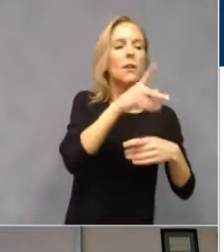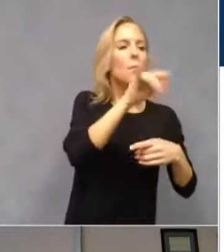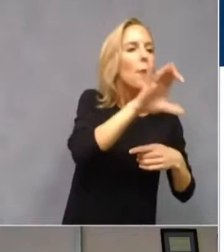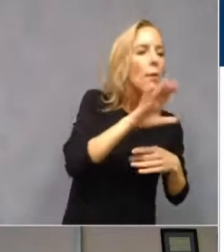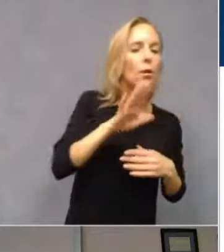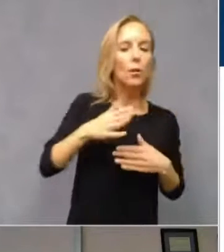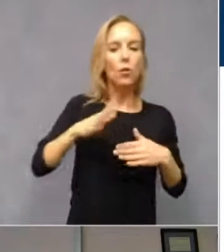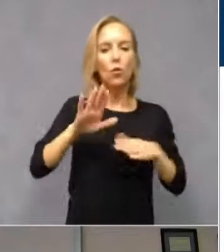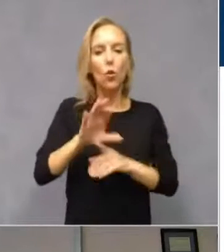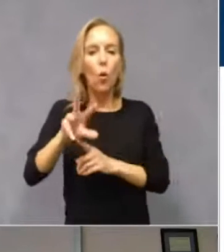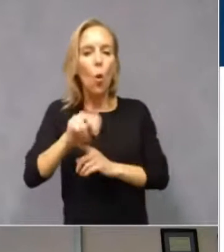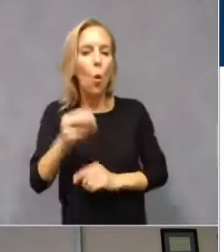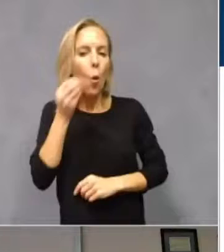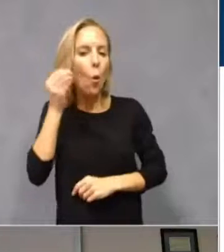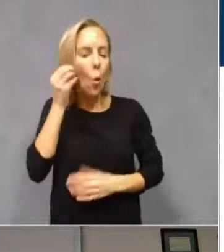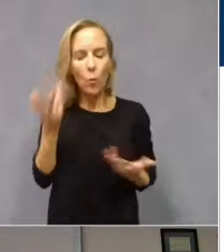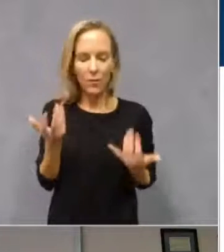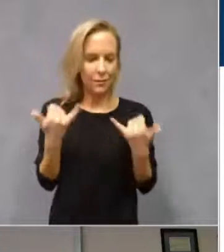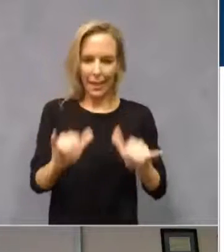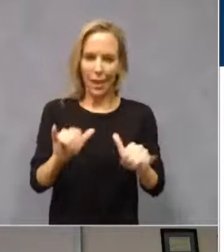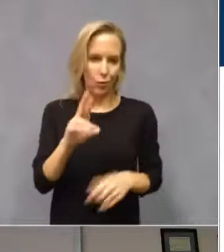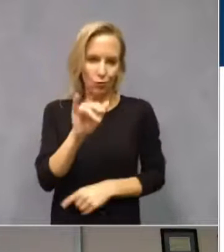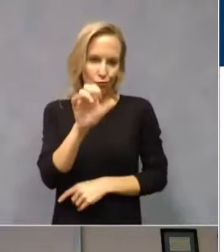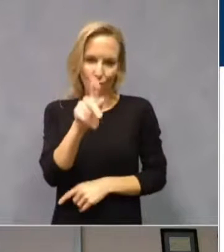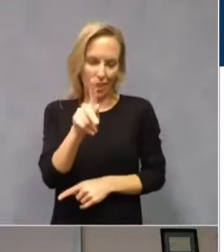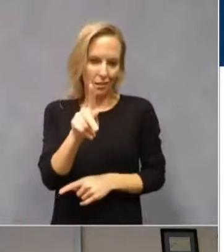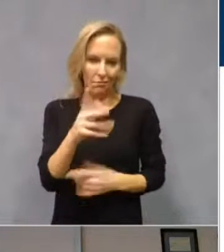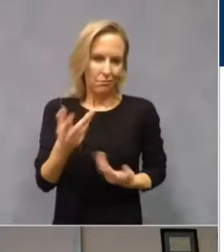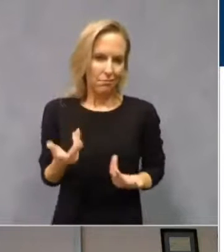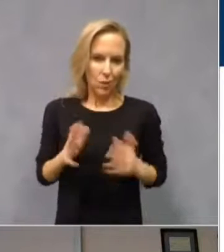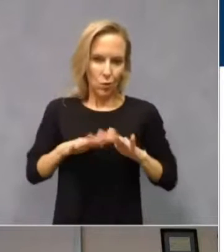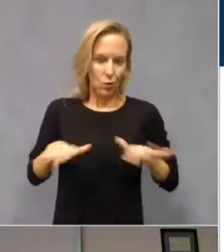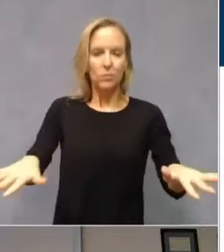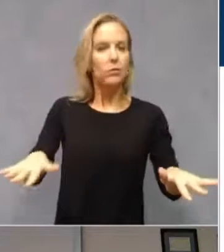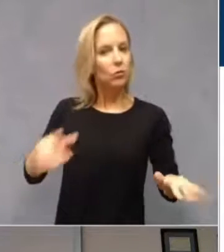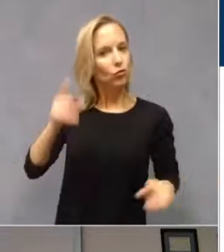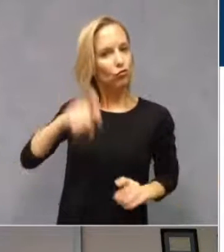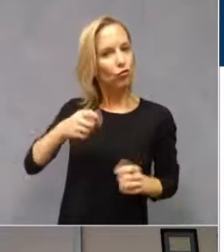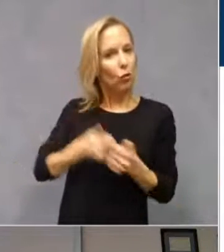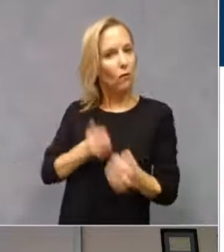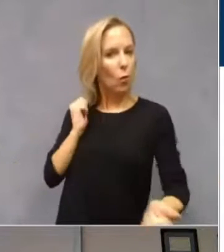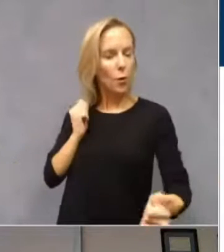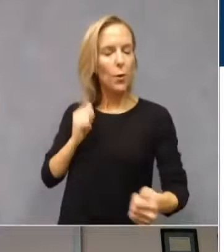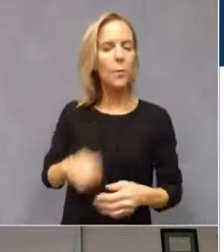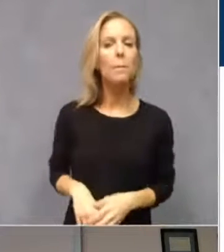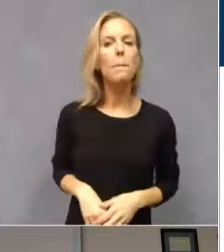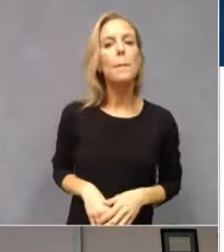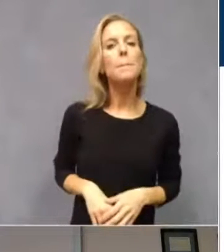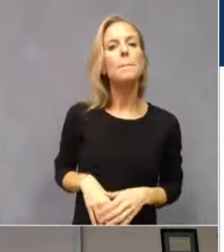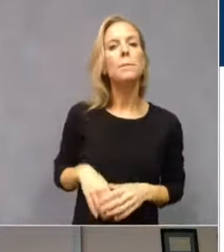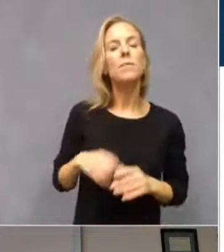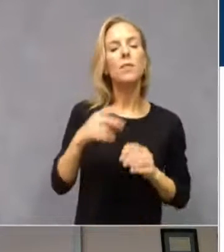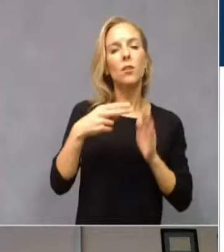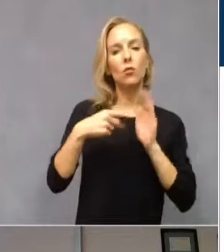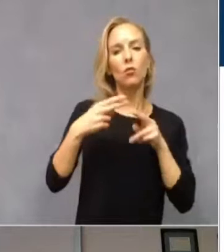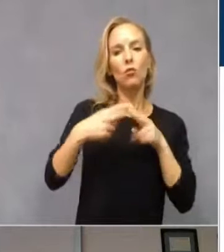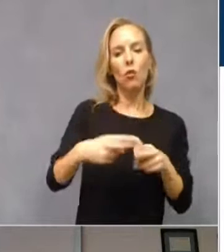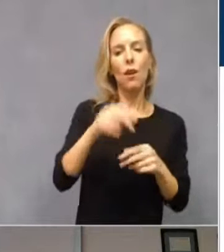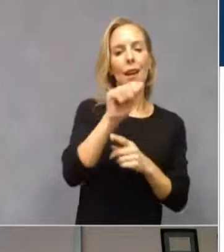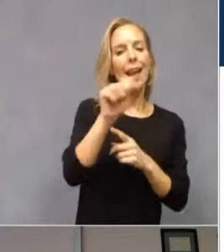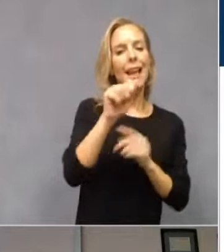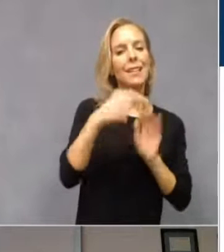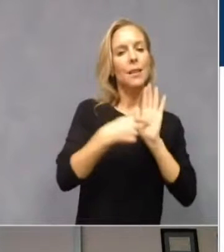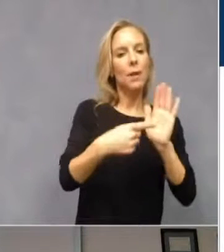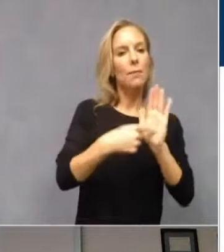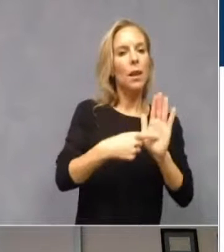They are all risk of spreading disease, and they should be avoided. Asymptomatic transmission, meaning people who have